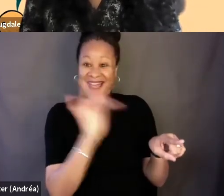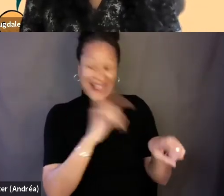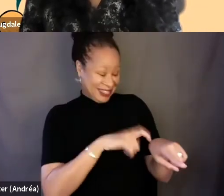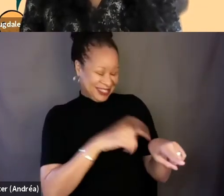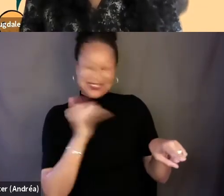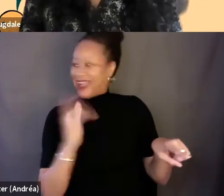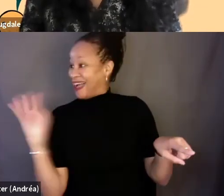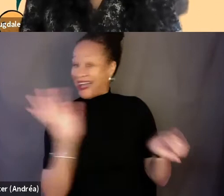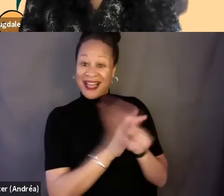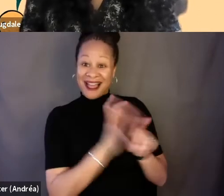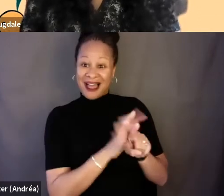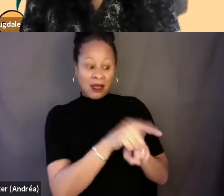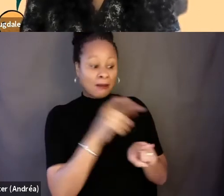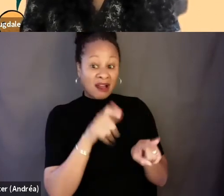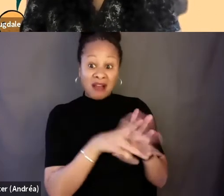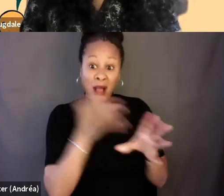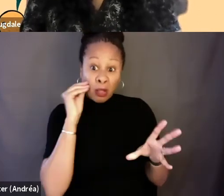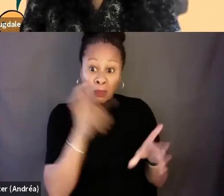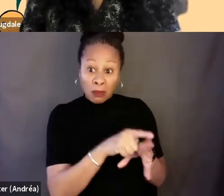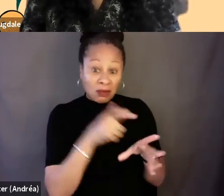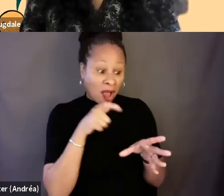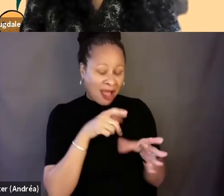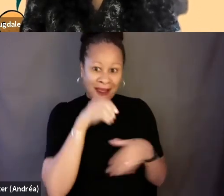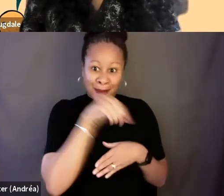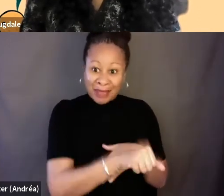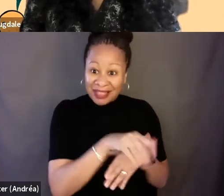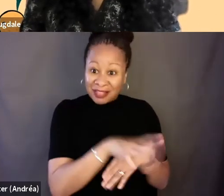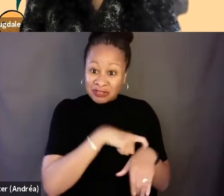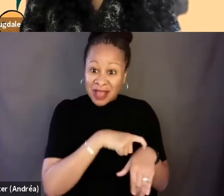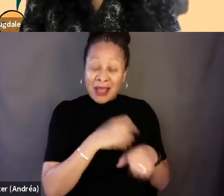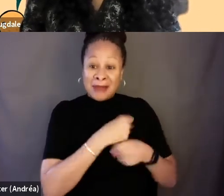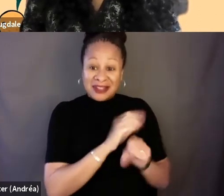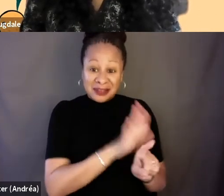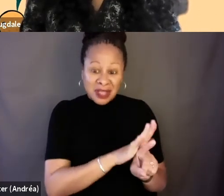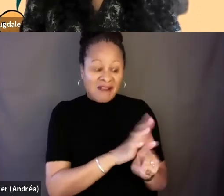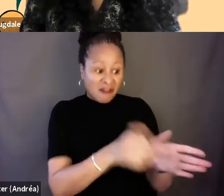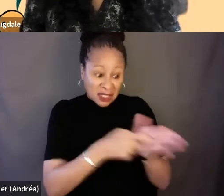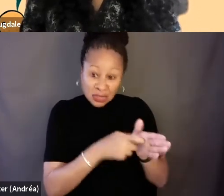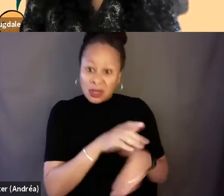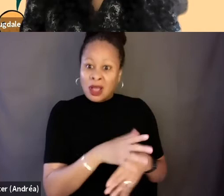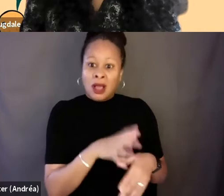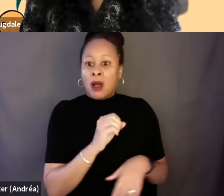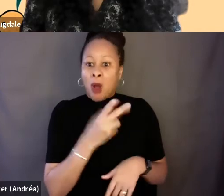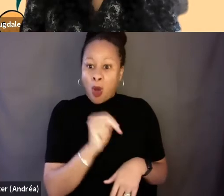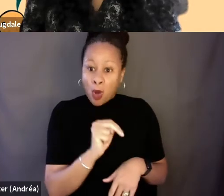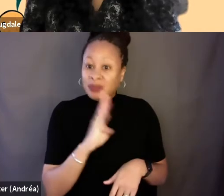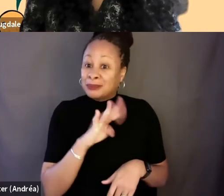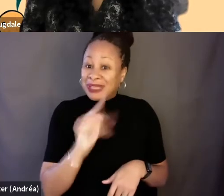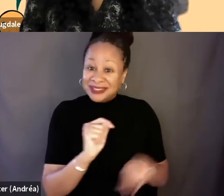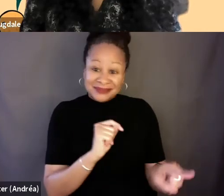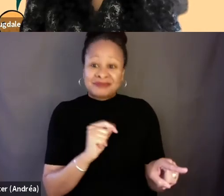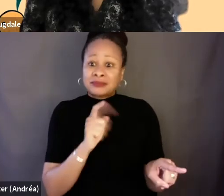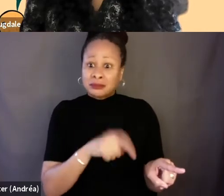learned the craft, if they haven't paid the necessary dues and made themselves essential, owned a beat, they can sort